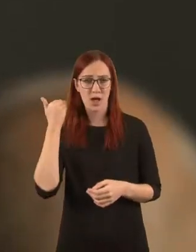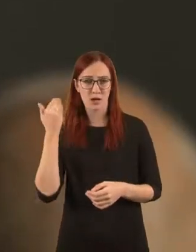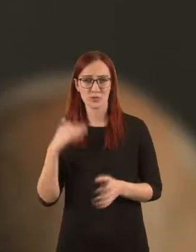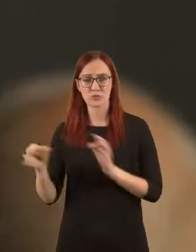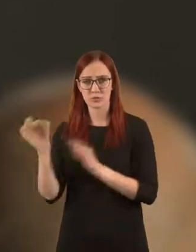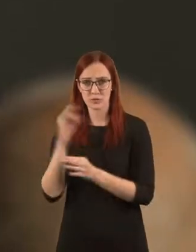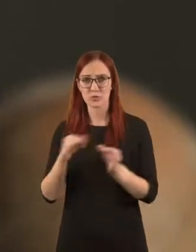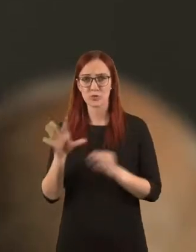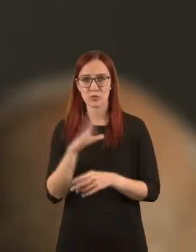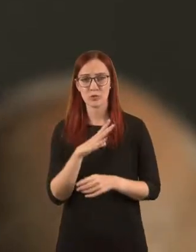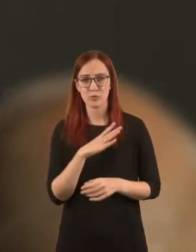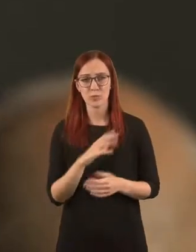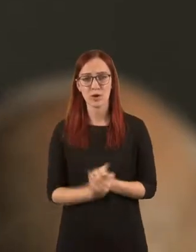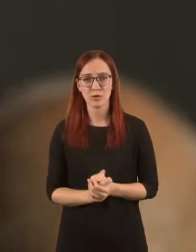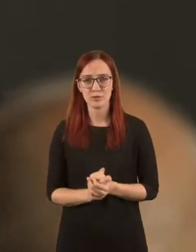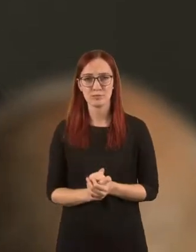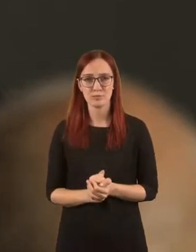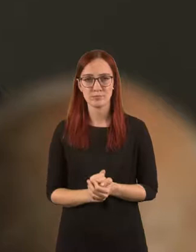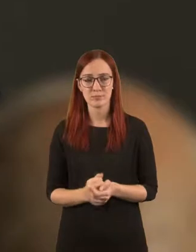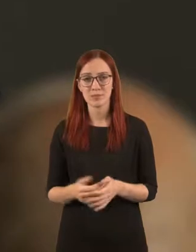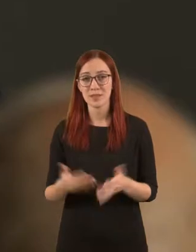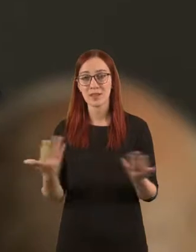family to go from place